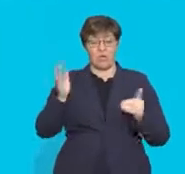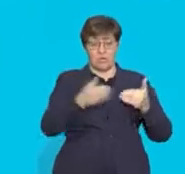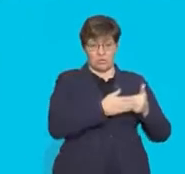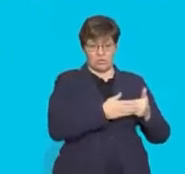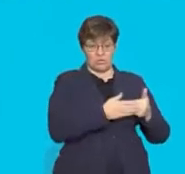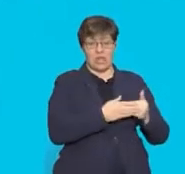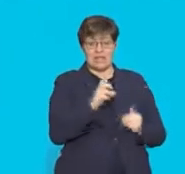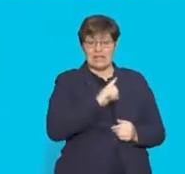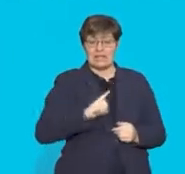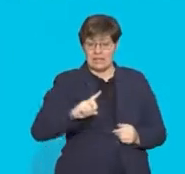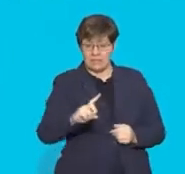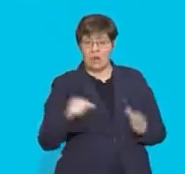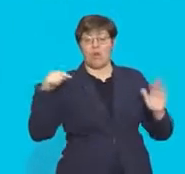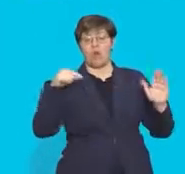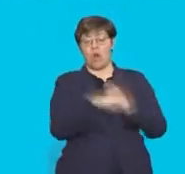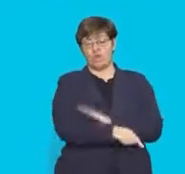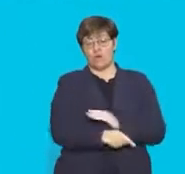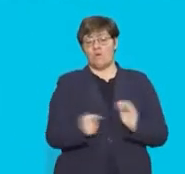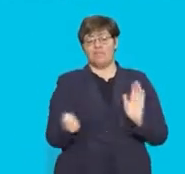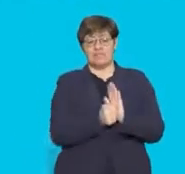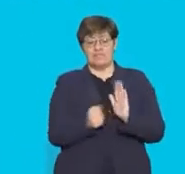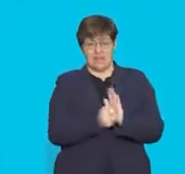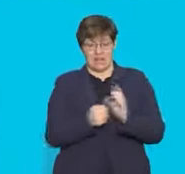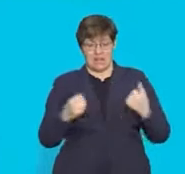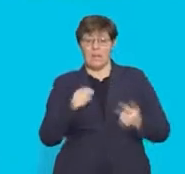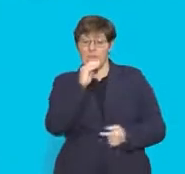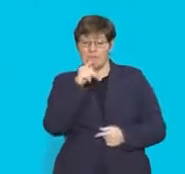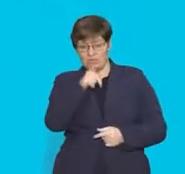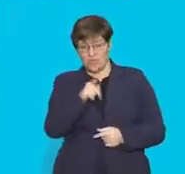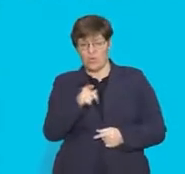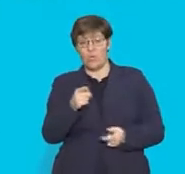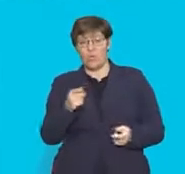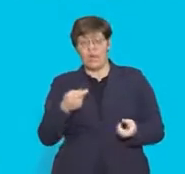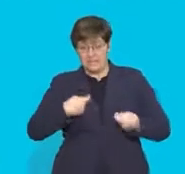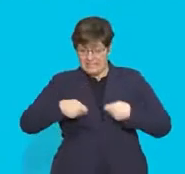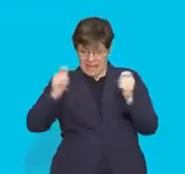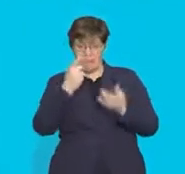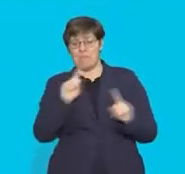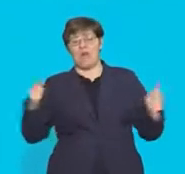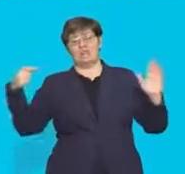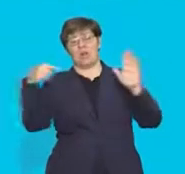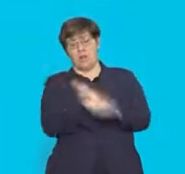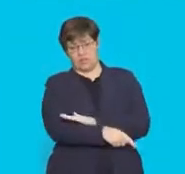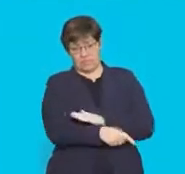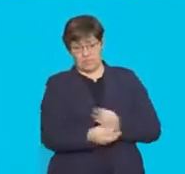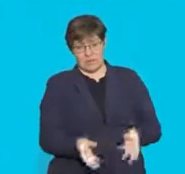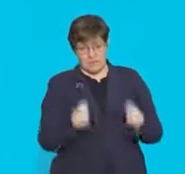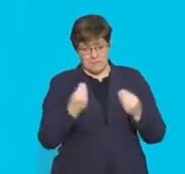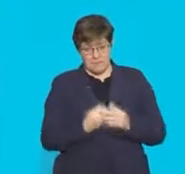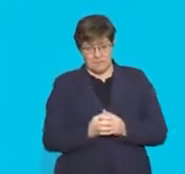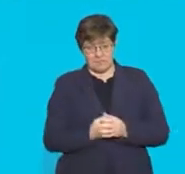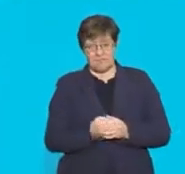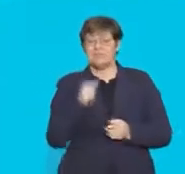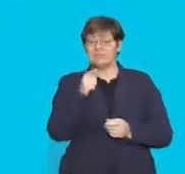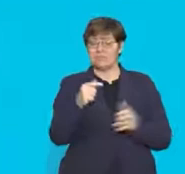a loss on sale of asset account, meaning you've made a loss on the disposal of that particular asset. So this is with regards